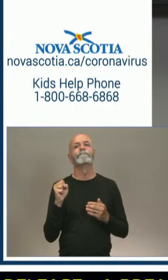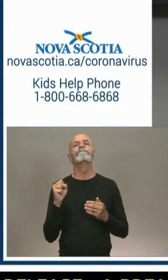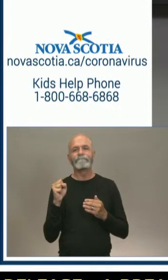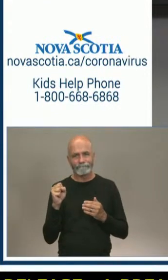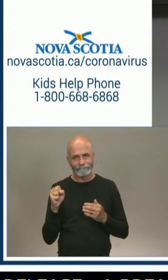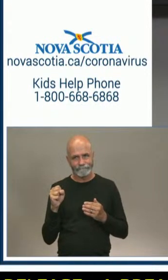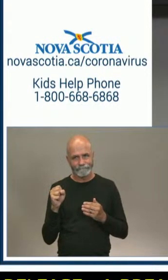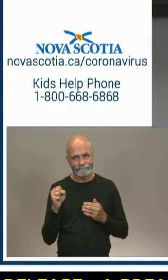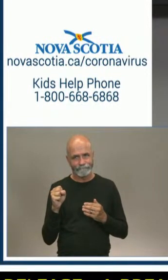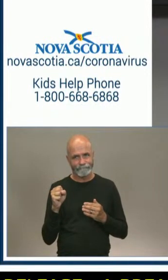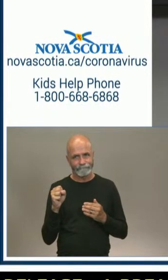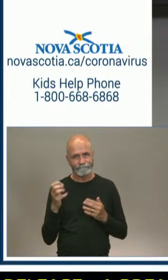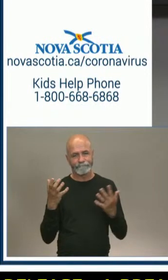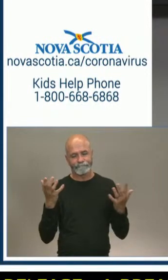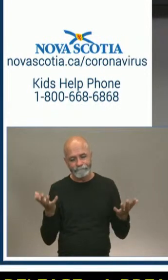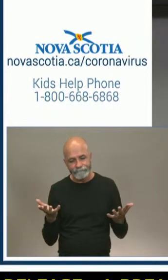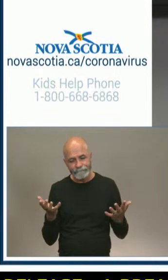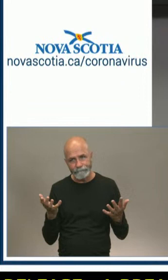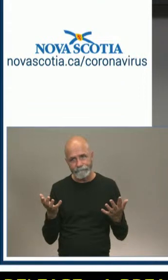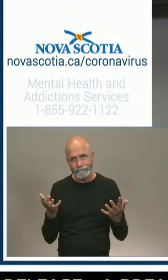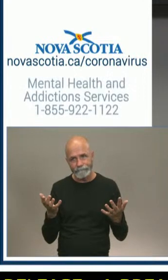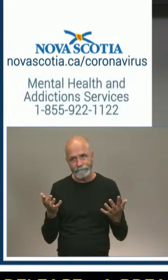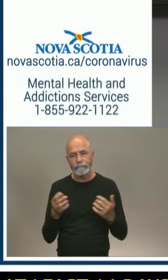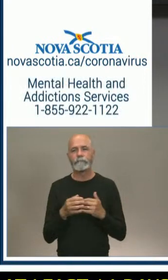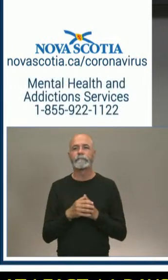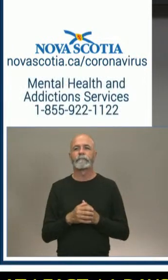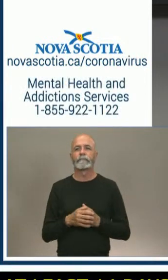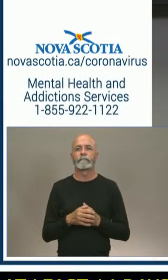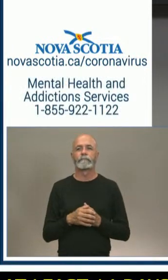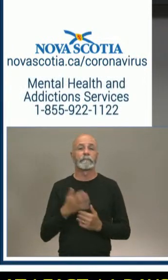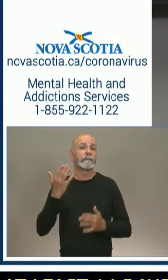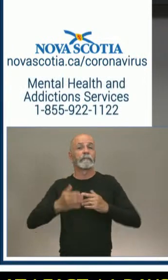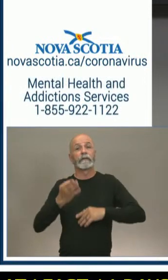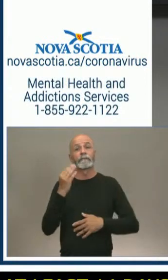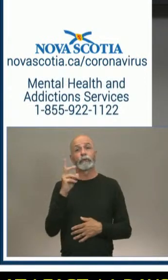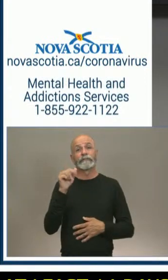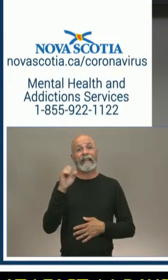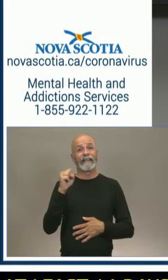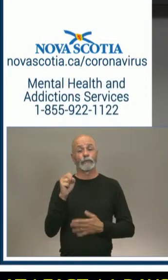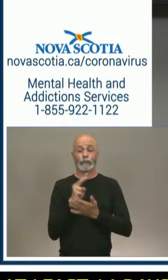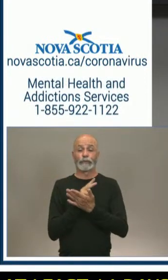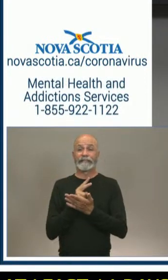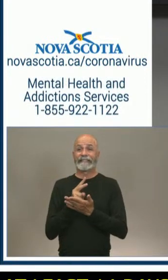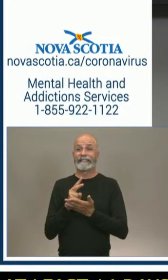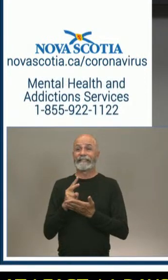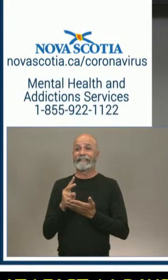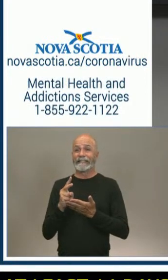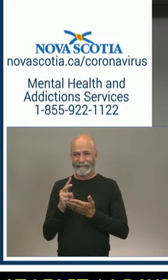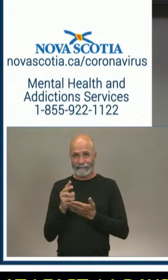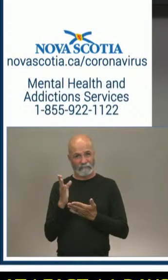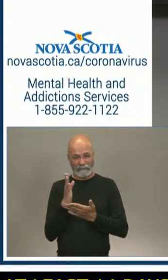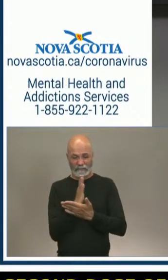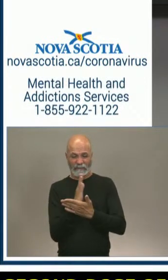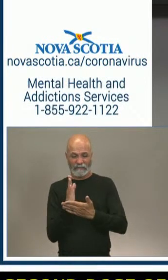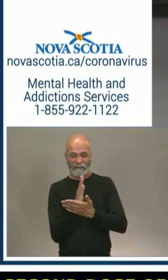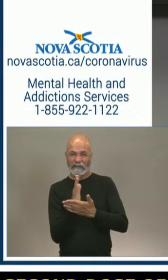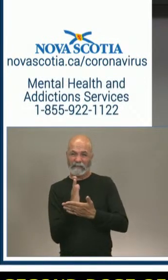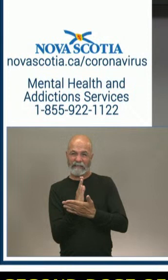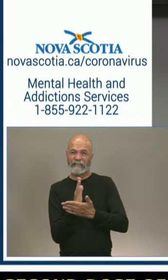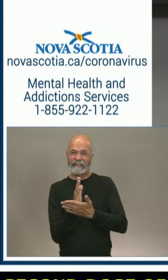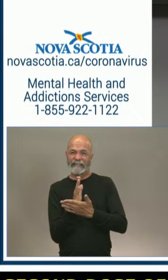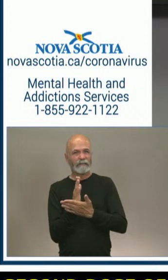an individual, certainly within that first 14 days of their first dose, they're still very susceptible to